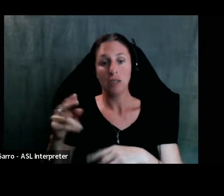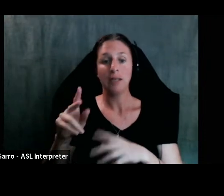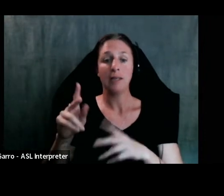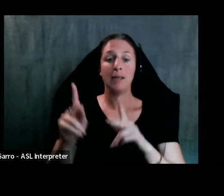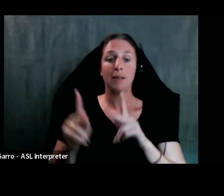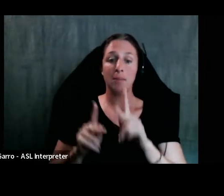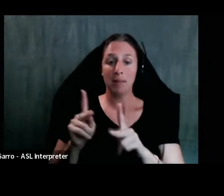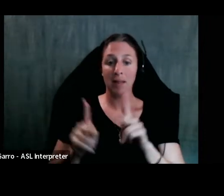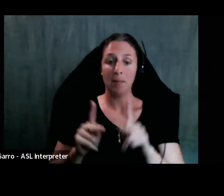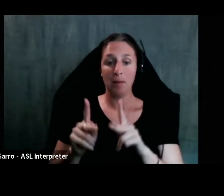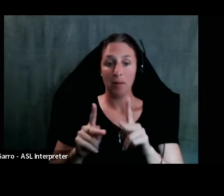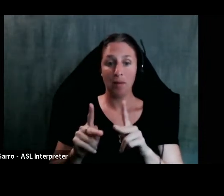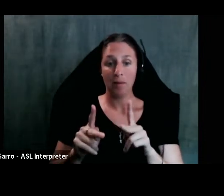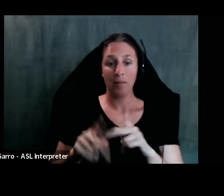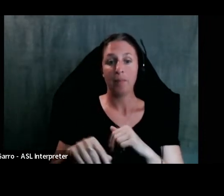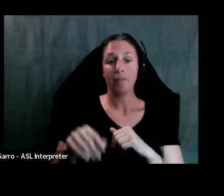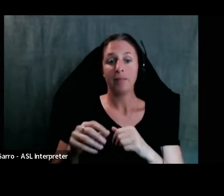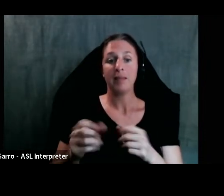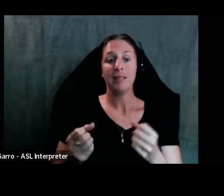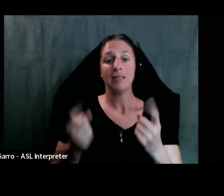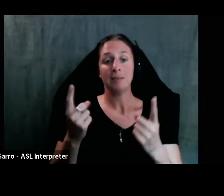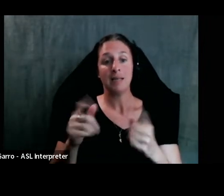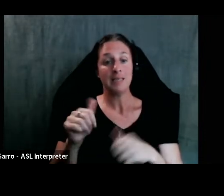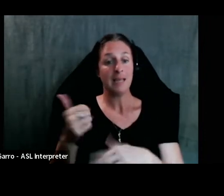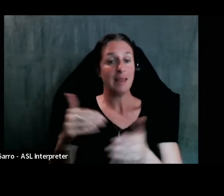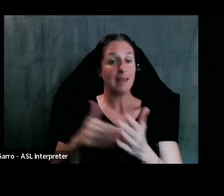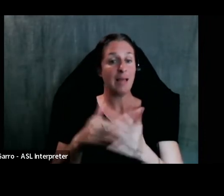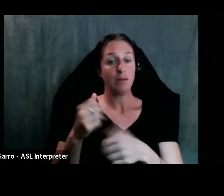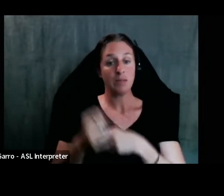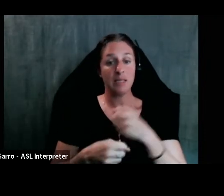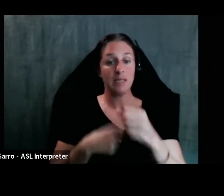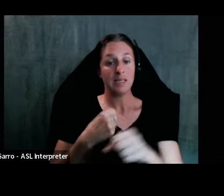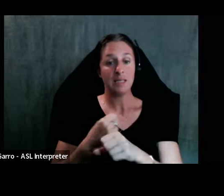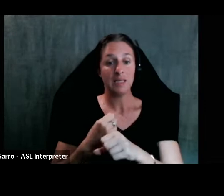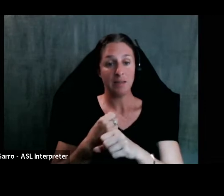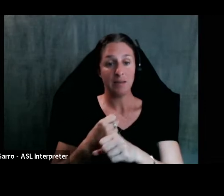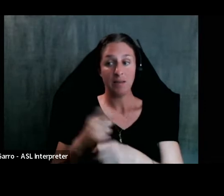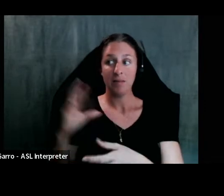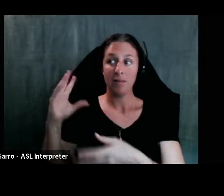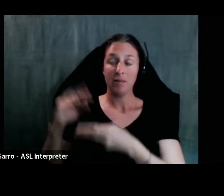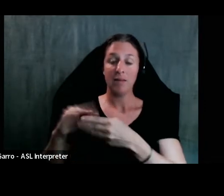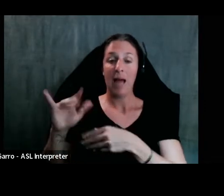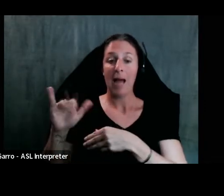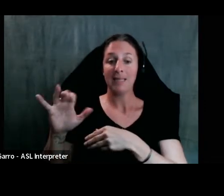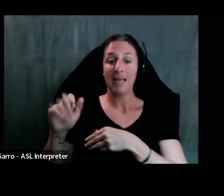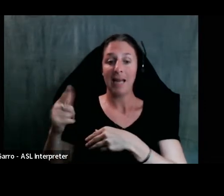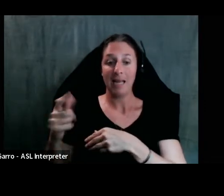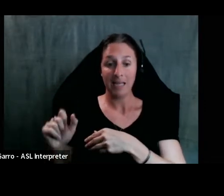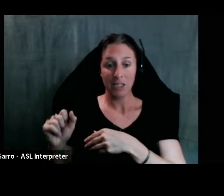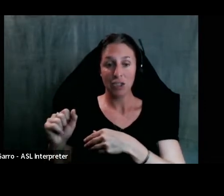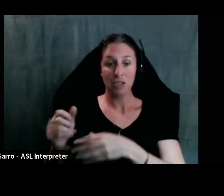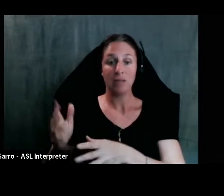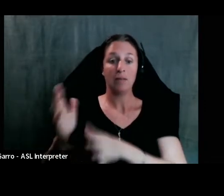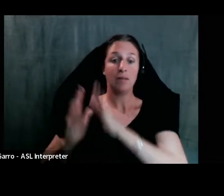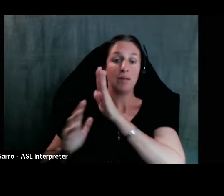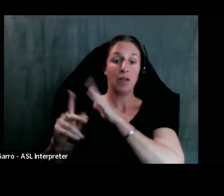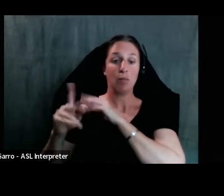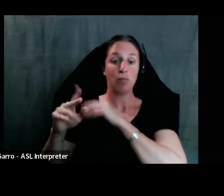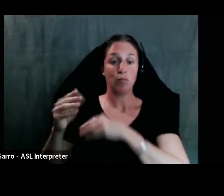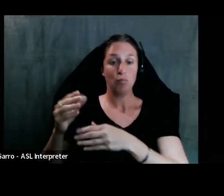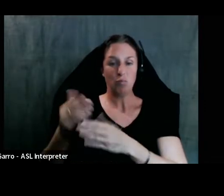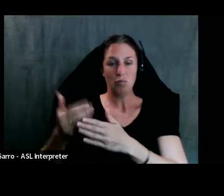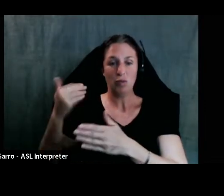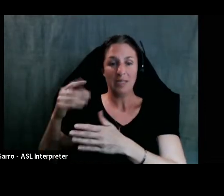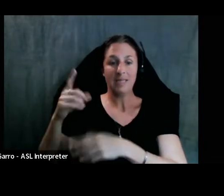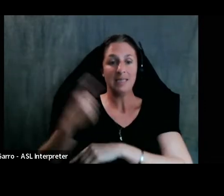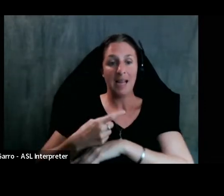Ramaytush Ohlone people spanned 10,000 years, reaching back to the Ice Age and predating European contact that just happened a